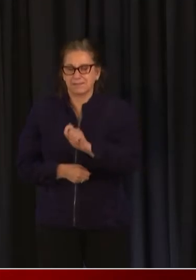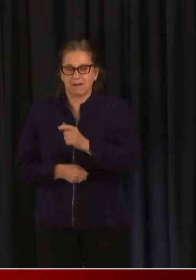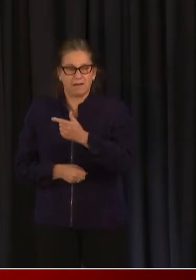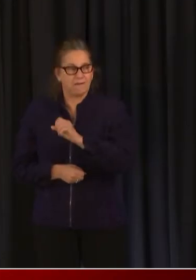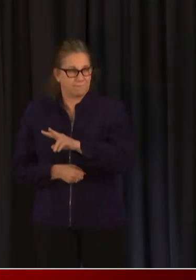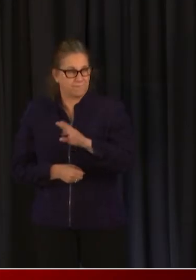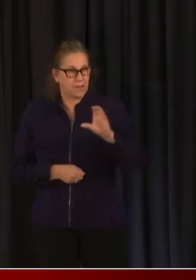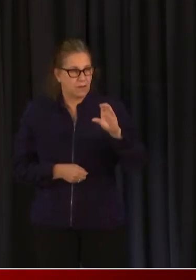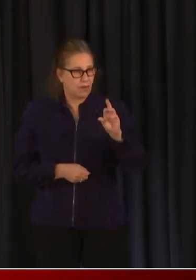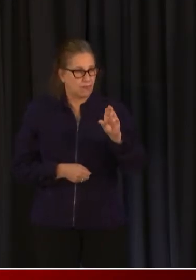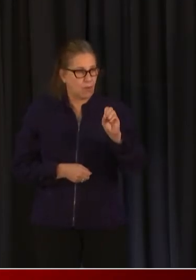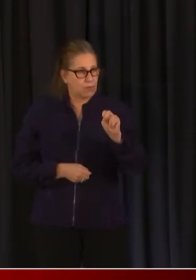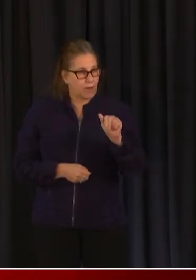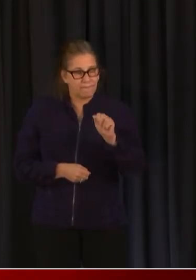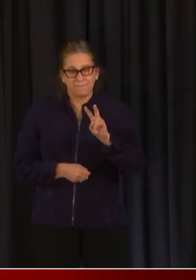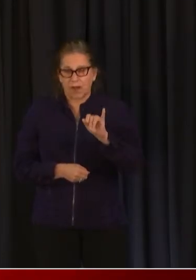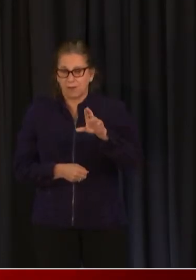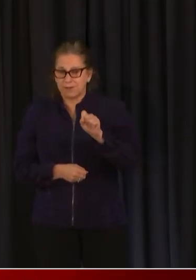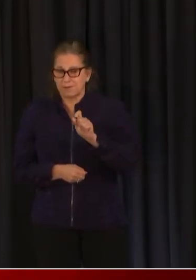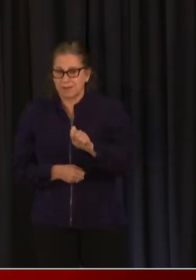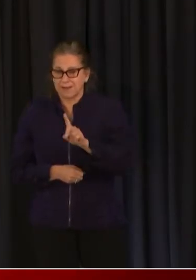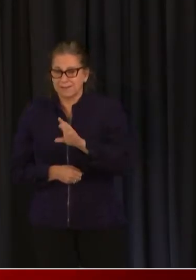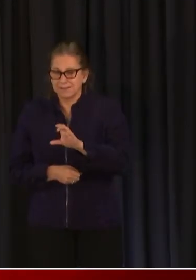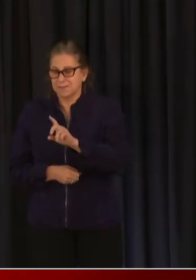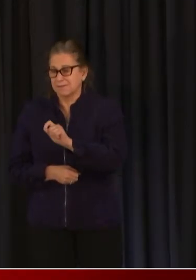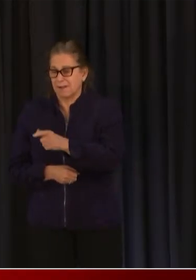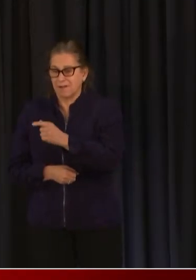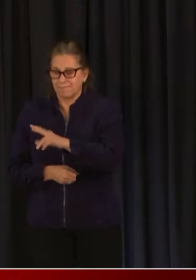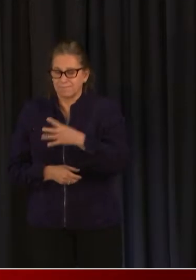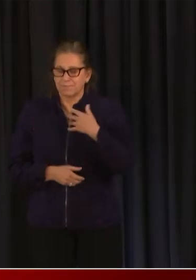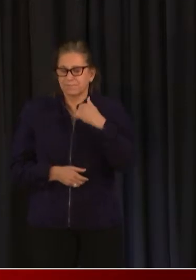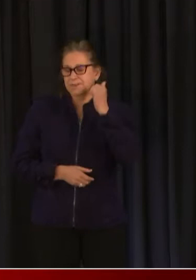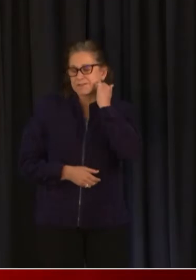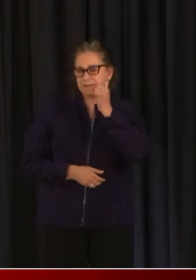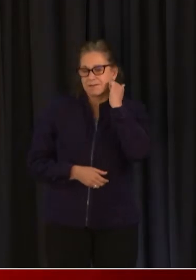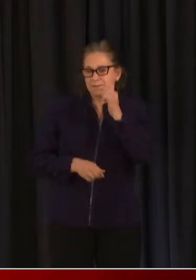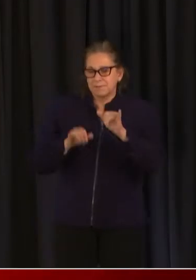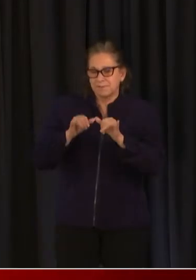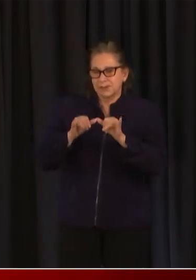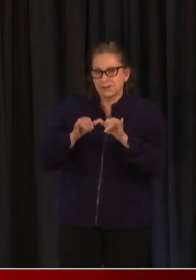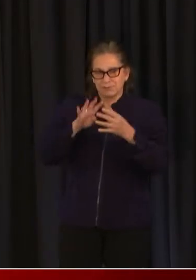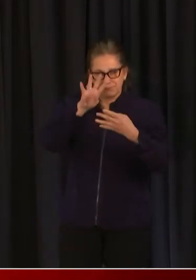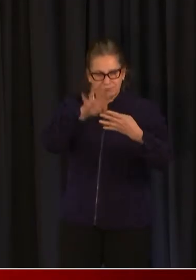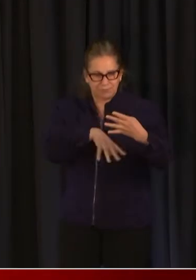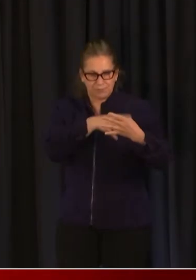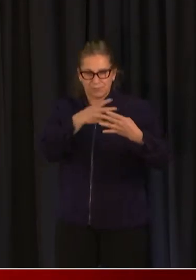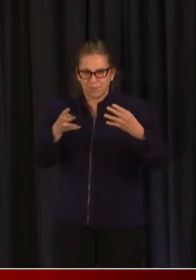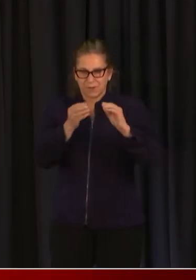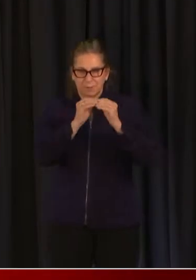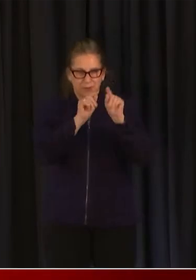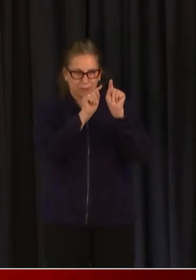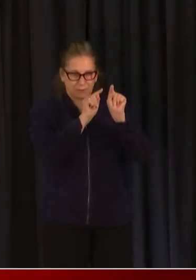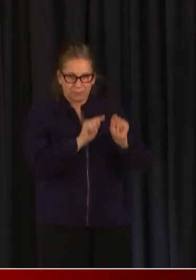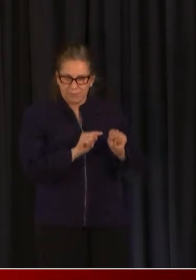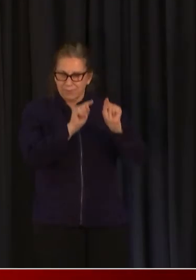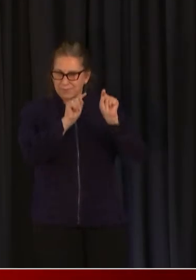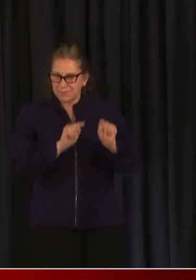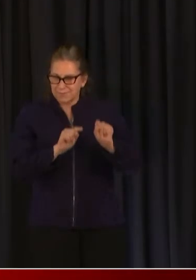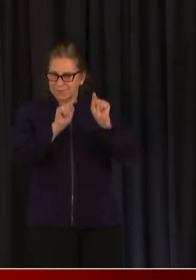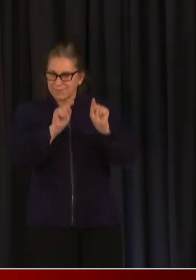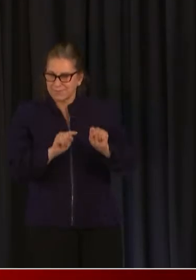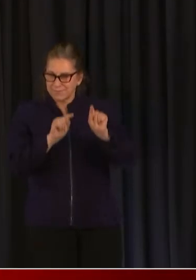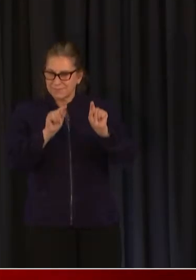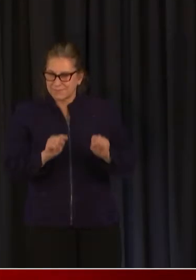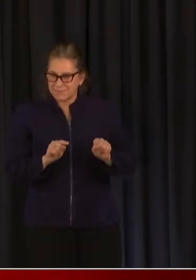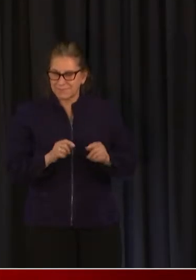your attention to our daily metrics, and I'm pleased to say we continue to be out of the